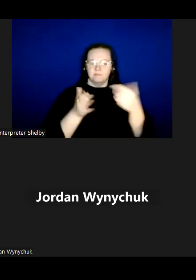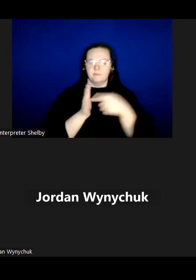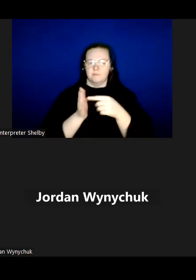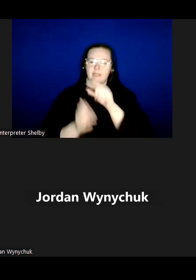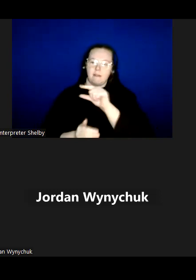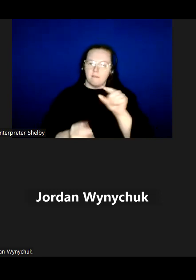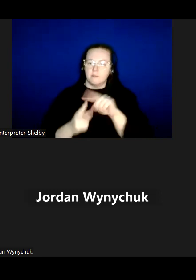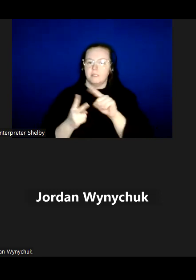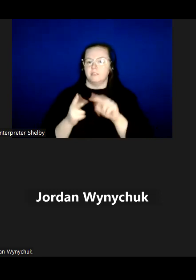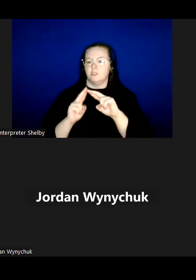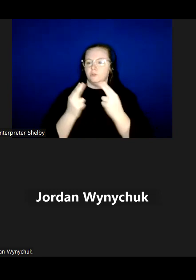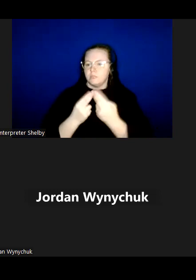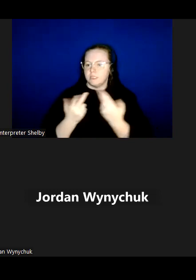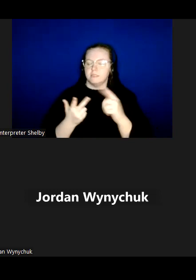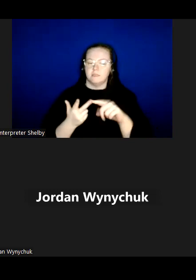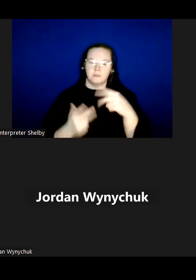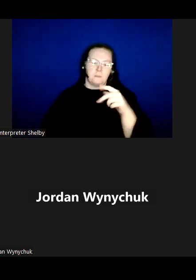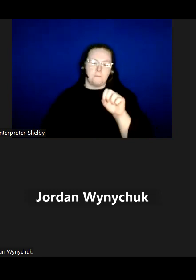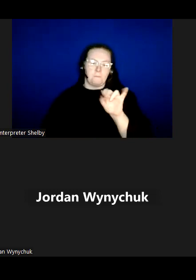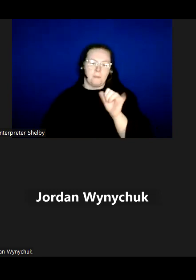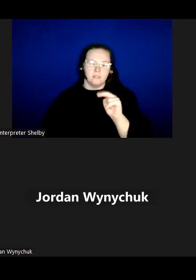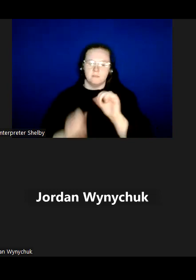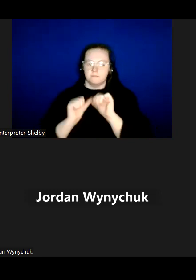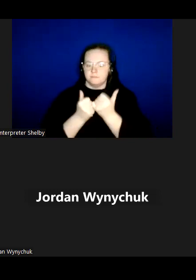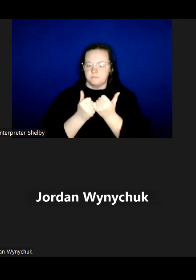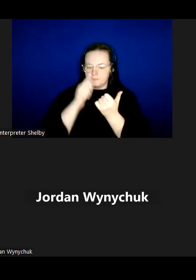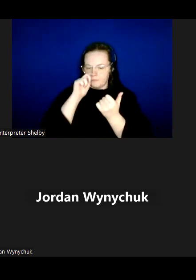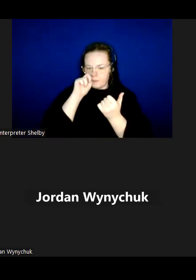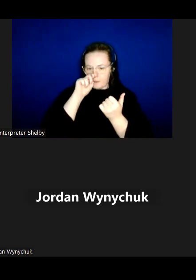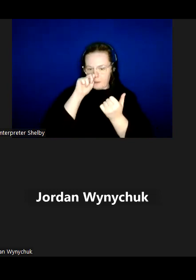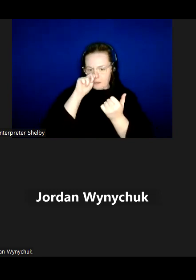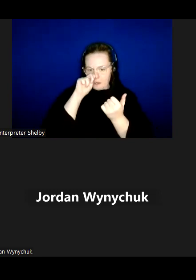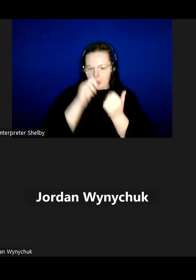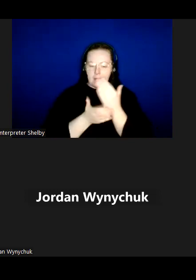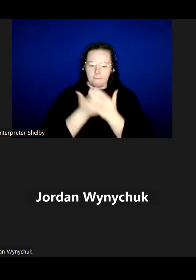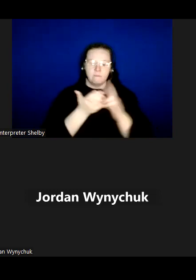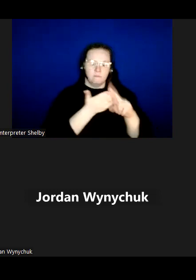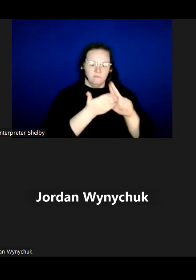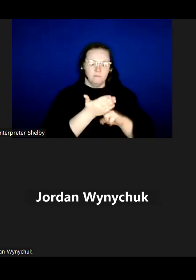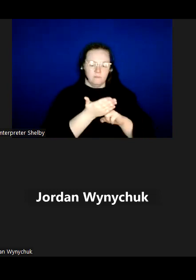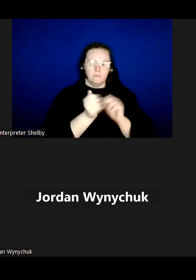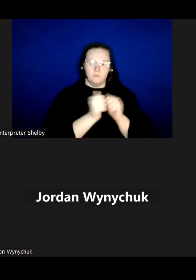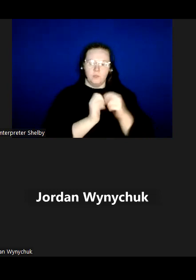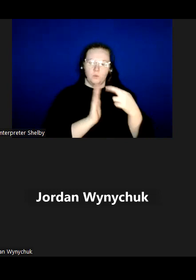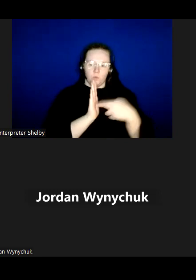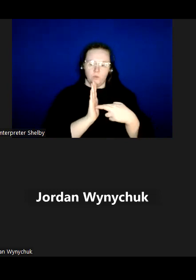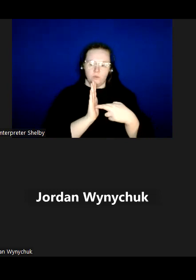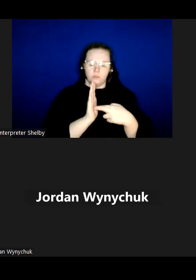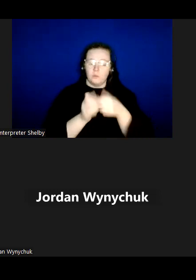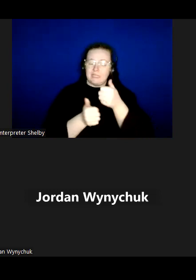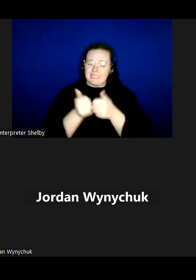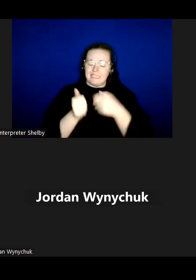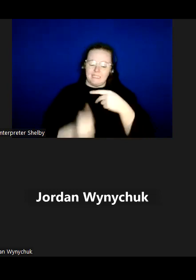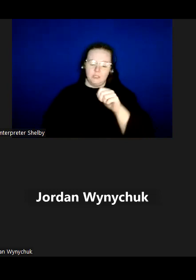government, unions. They're thought of a contract with certain rules and regulations. So every pension